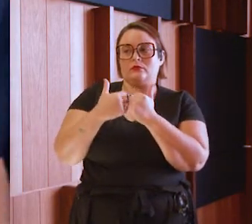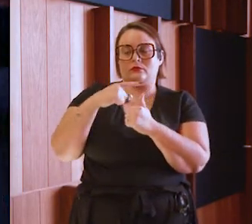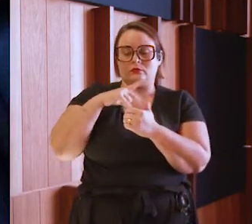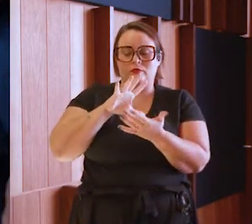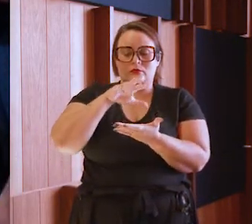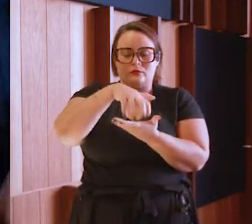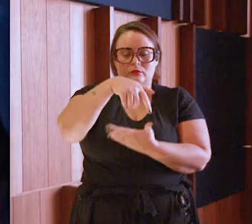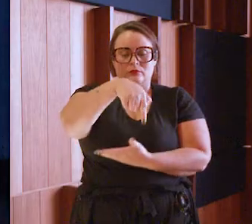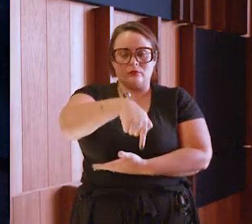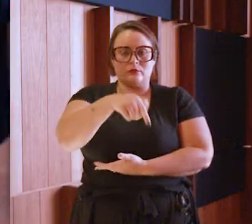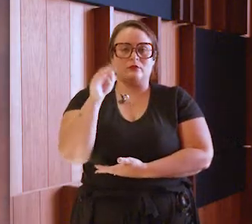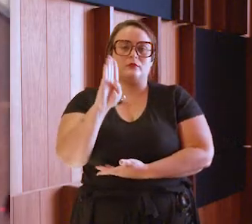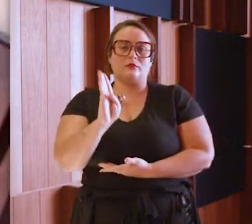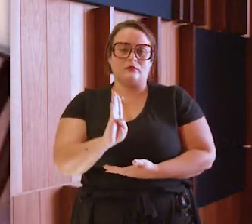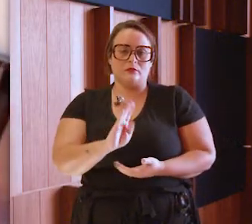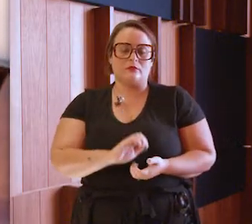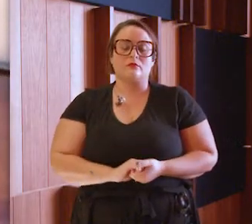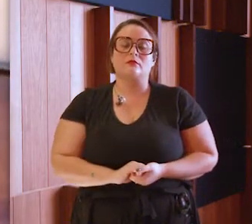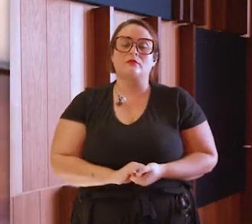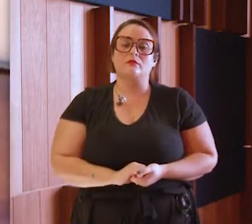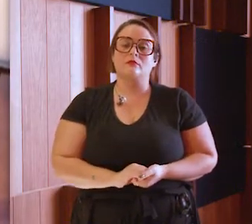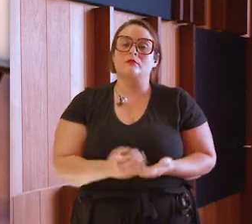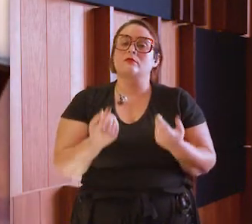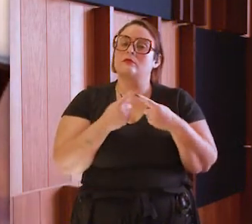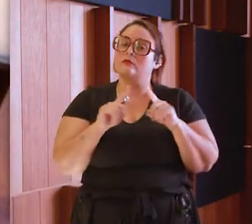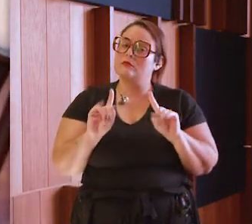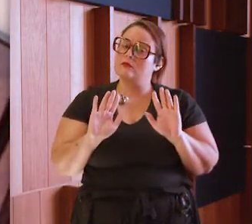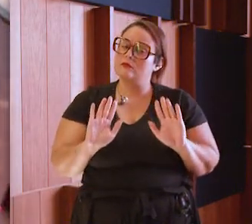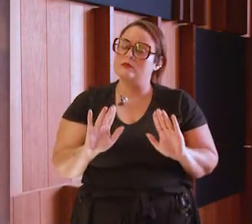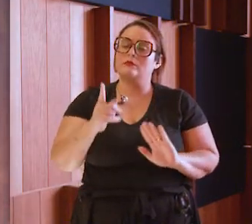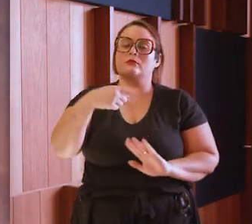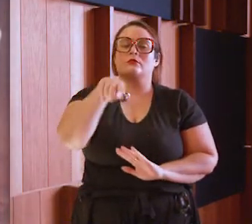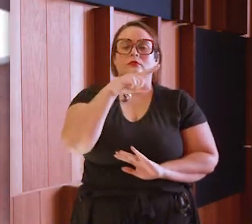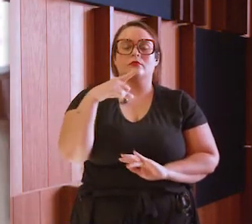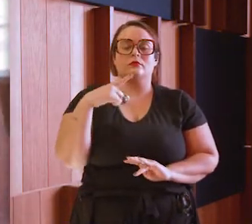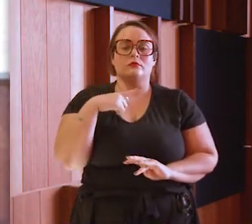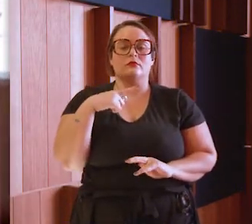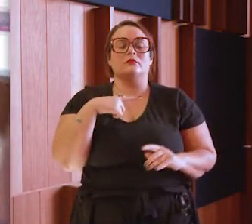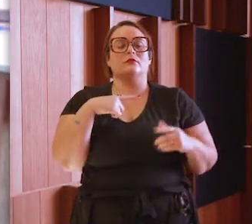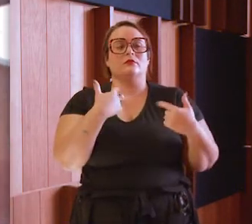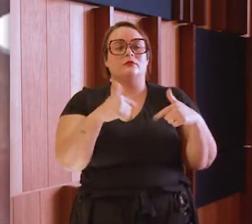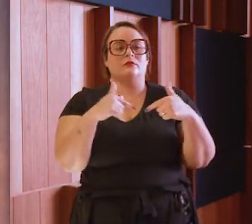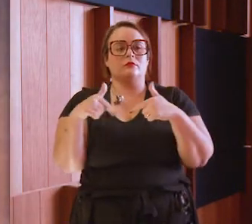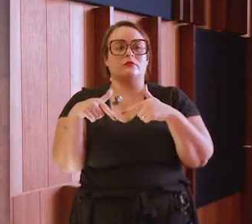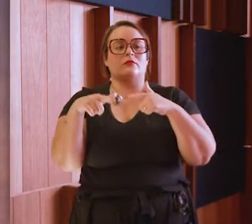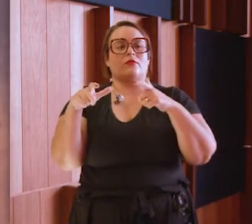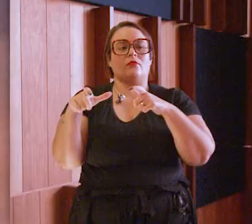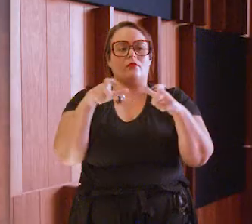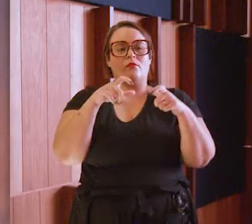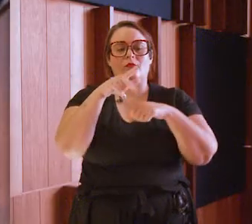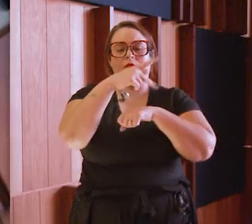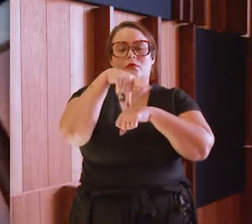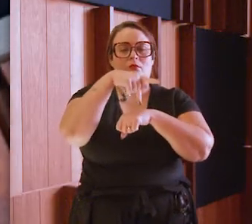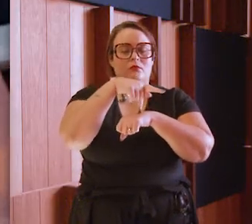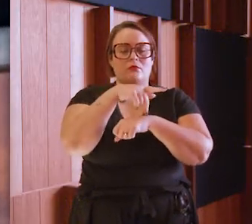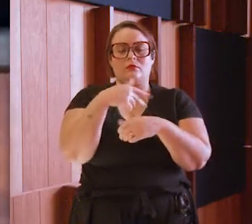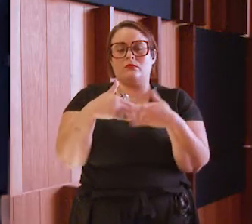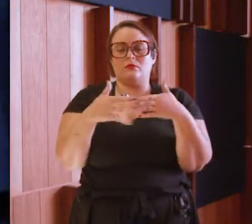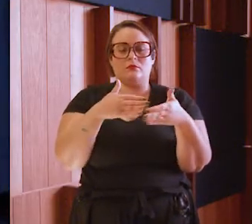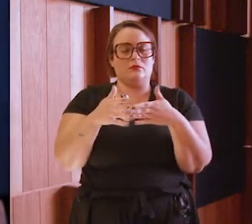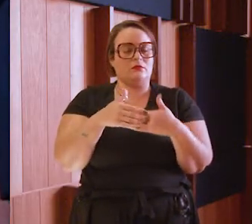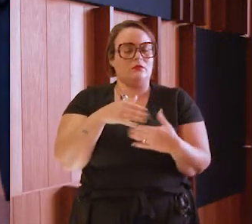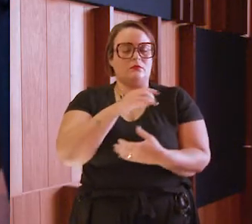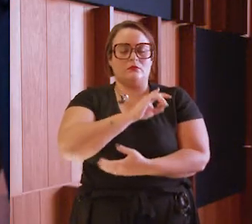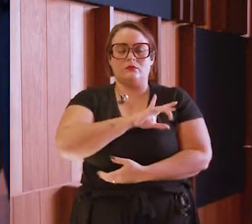these jurisdictions, you need to focus on Pillar 2. The transitional C/C safe harbors, this